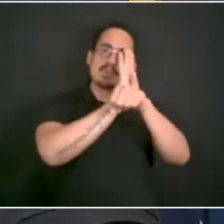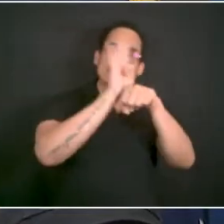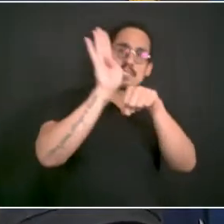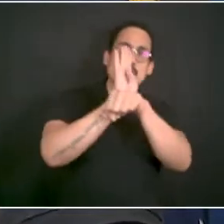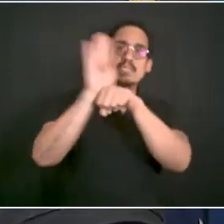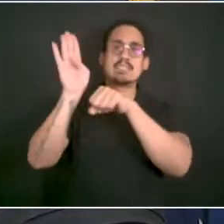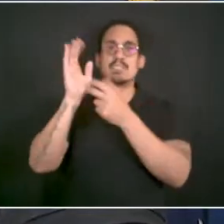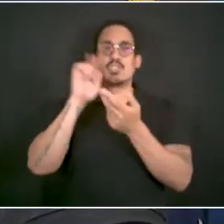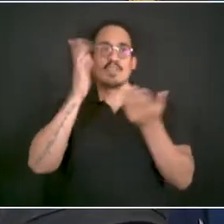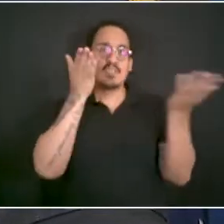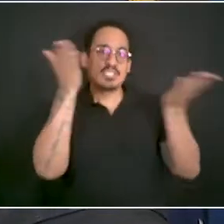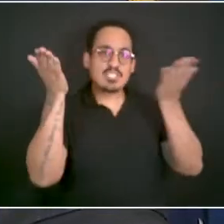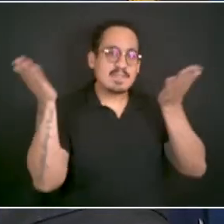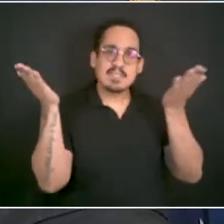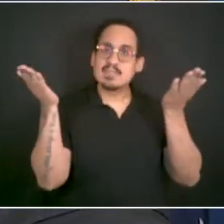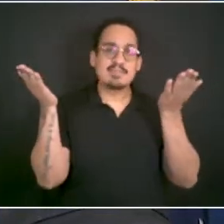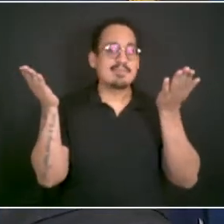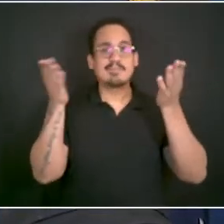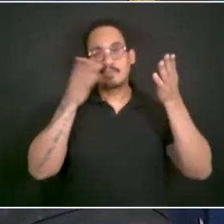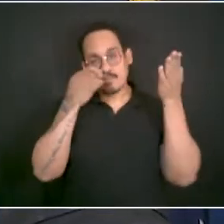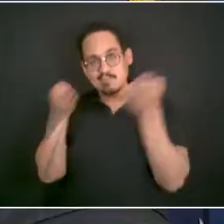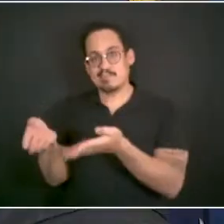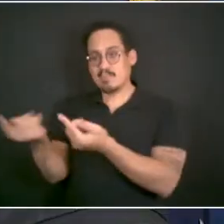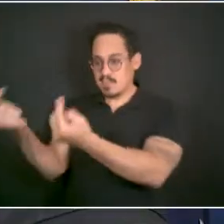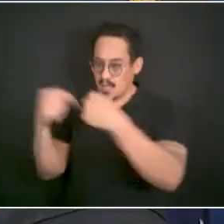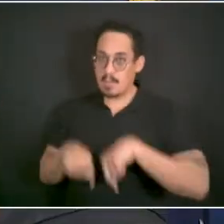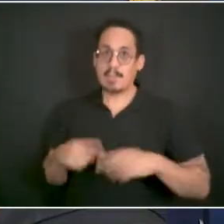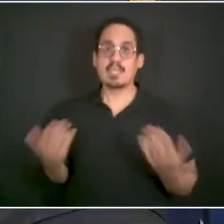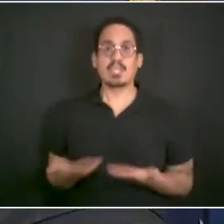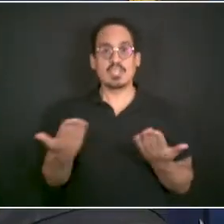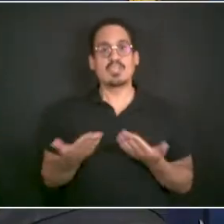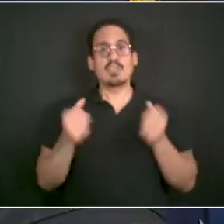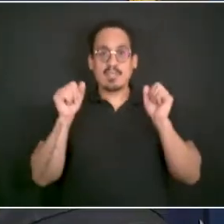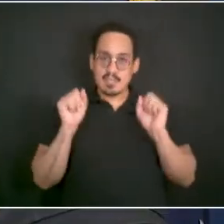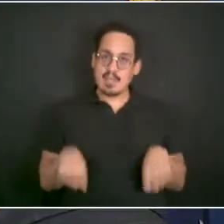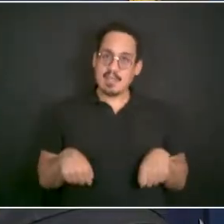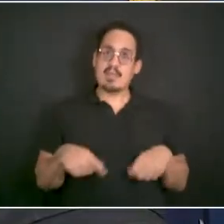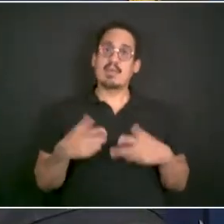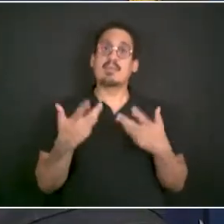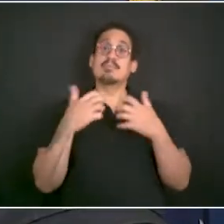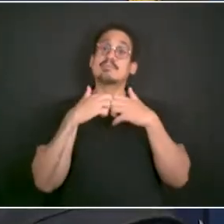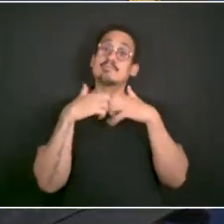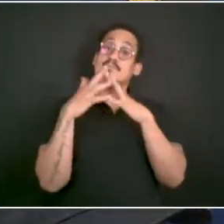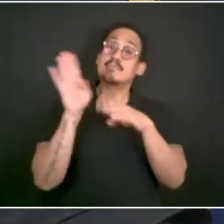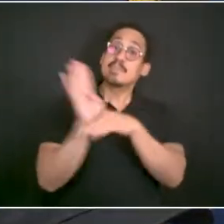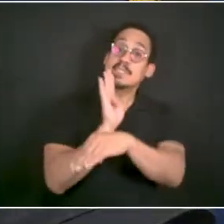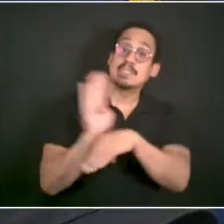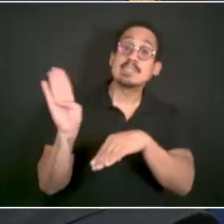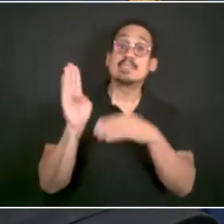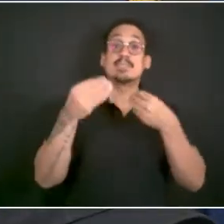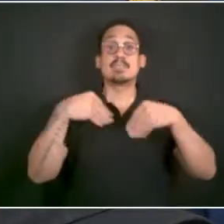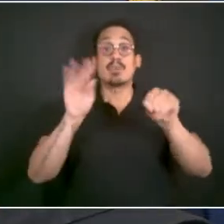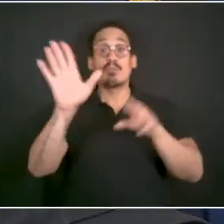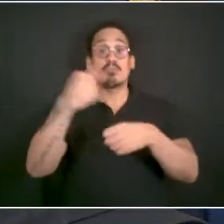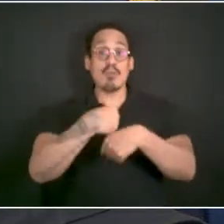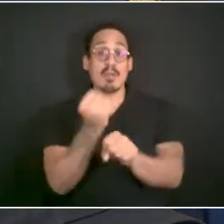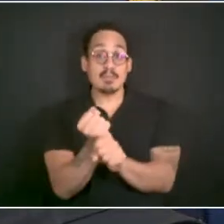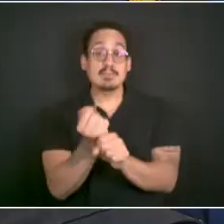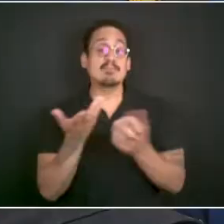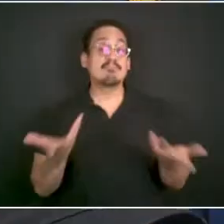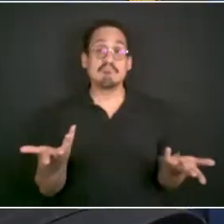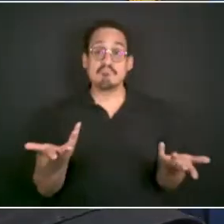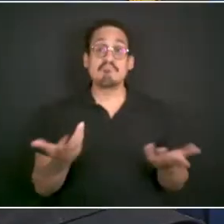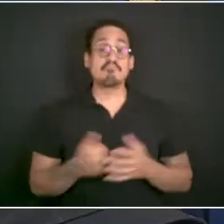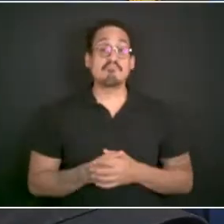their part. They are able to sell their products because it has the good housekeeping seal of approval that it's American